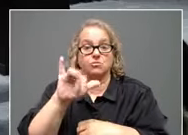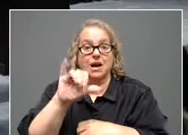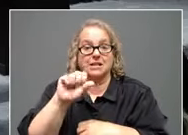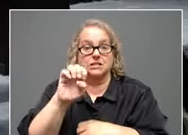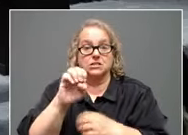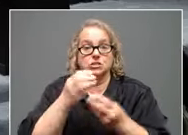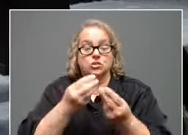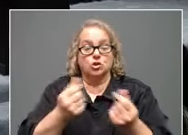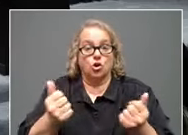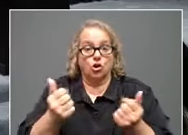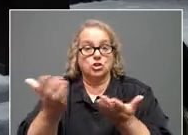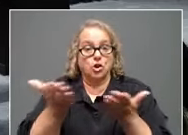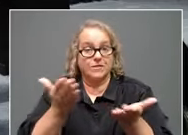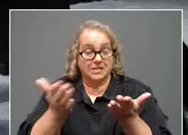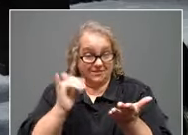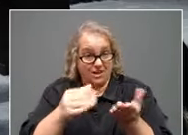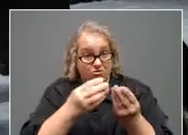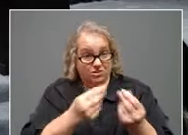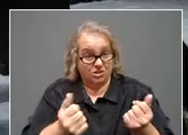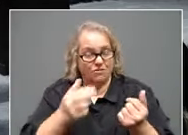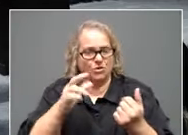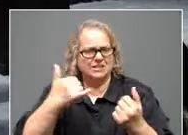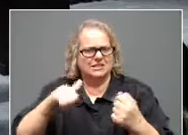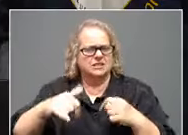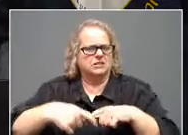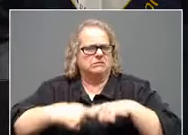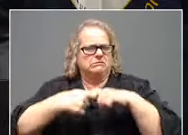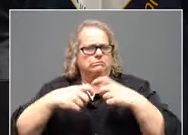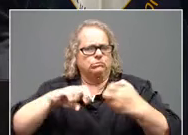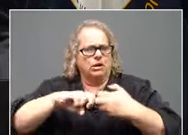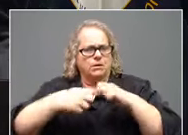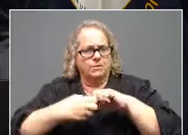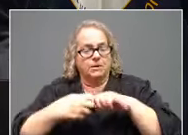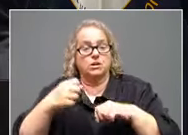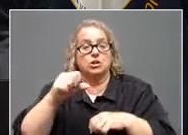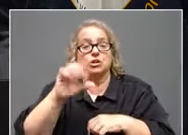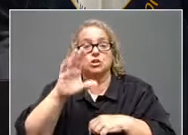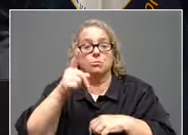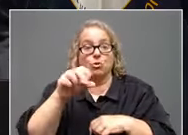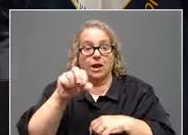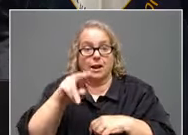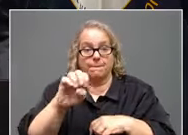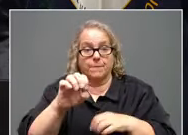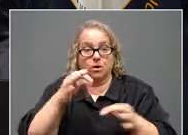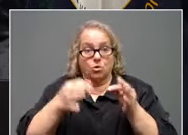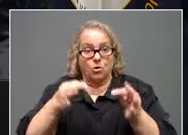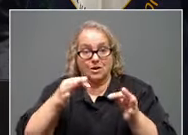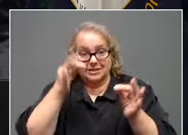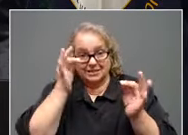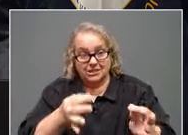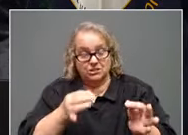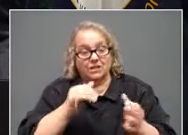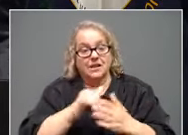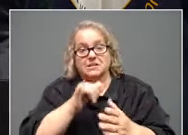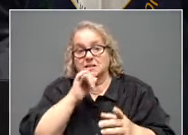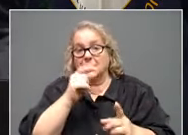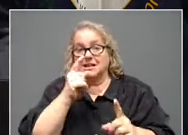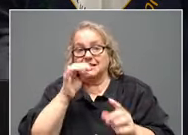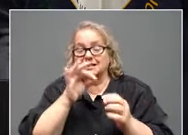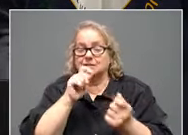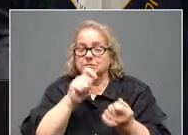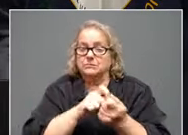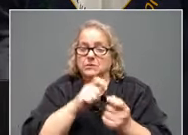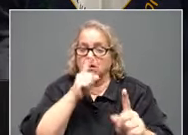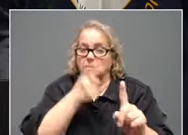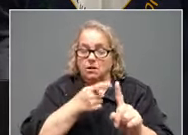that issue's still hanging? So since the Supreme Court decision, while it might not be directly on point, is pretty close, the Cabinet